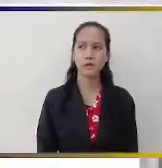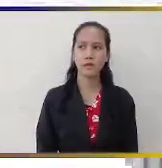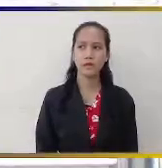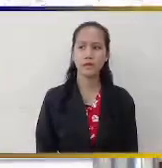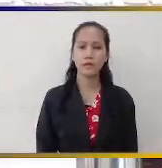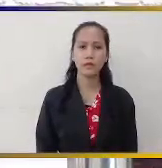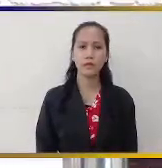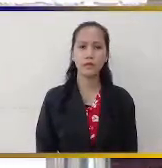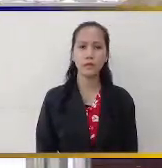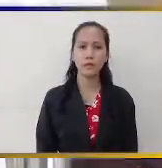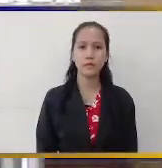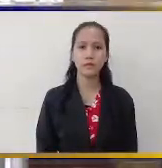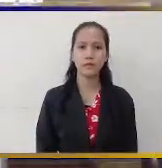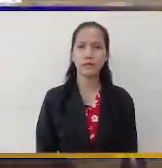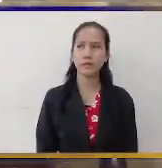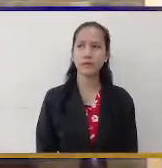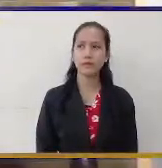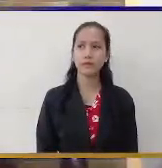history lesson.